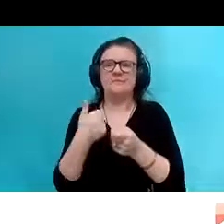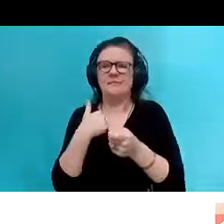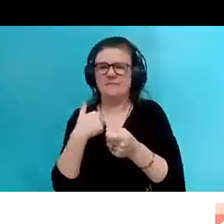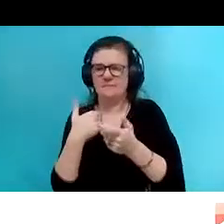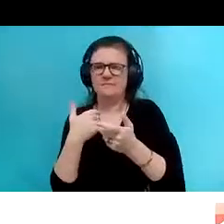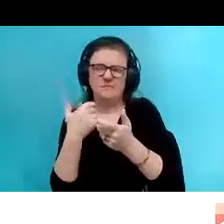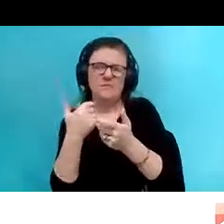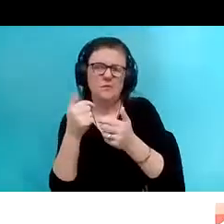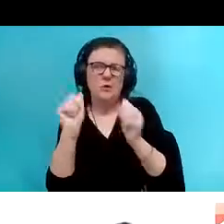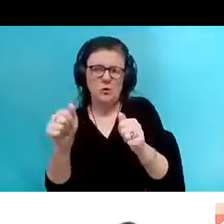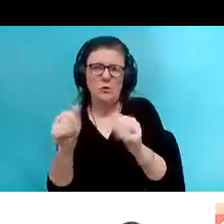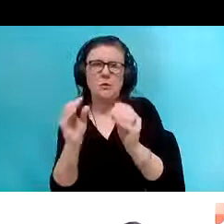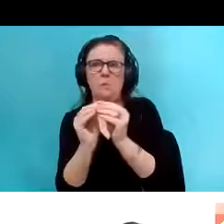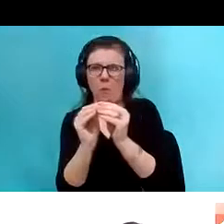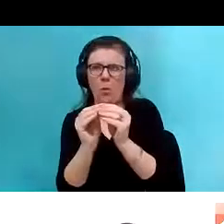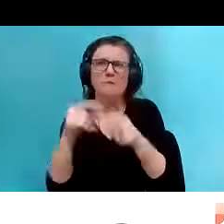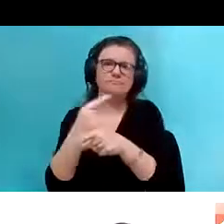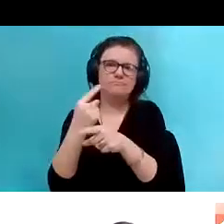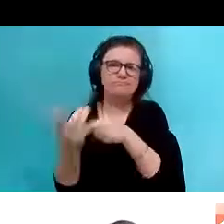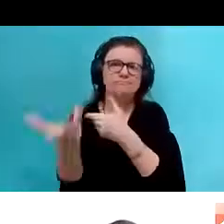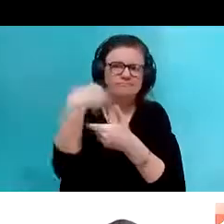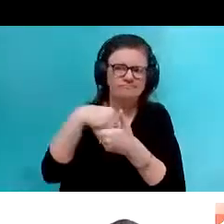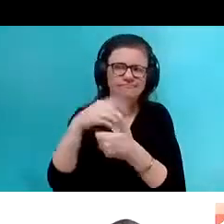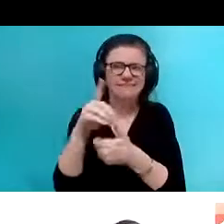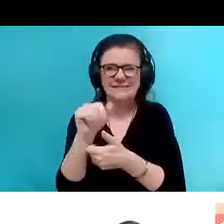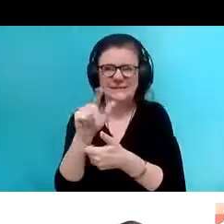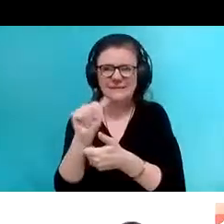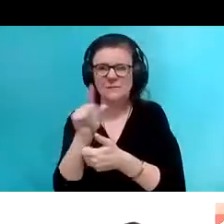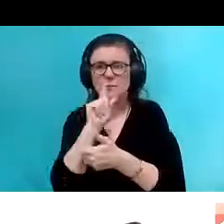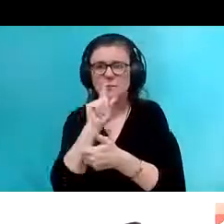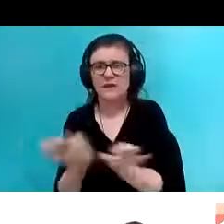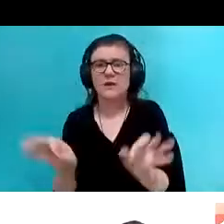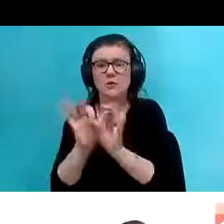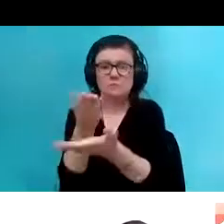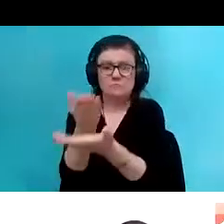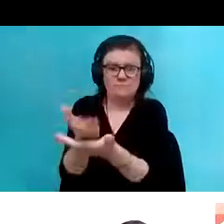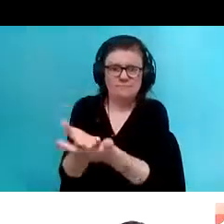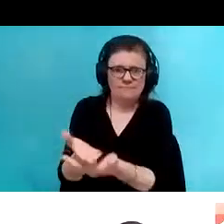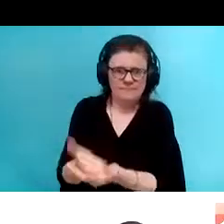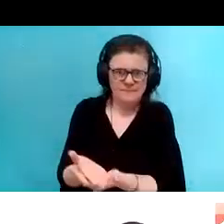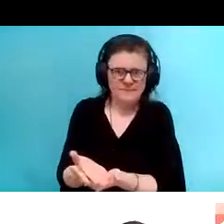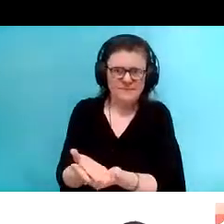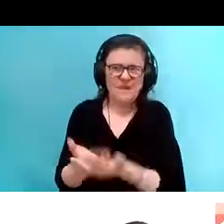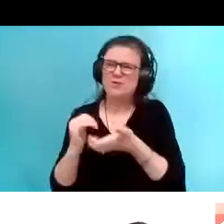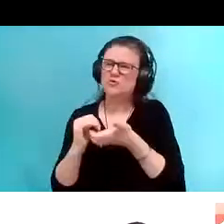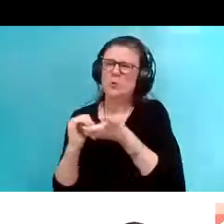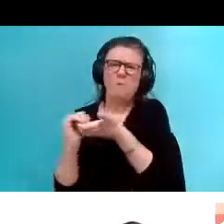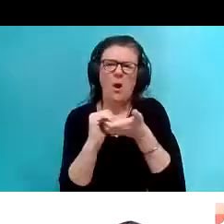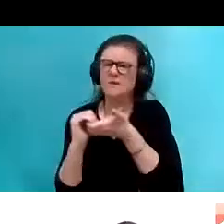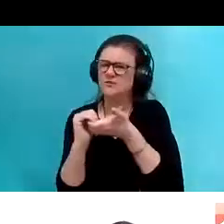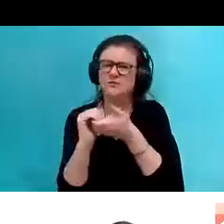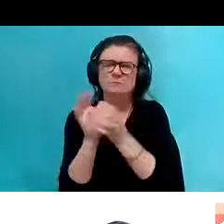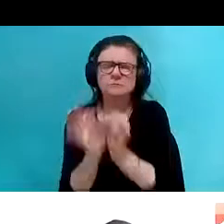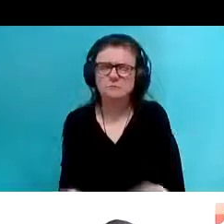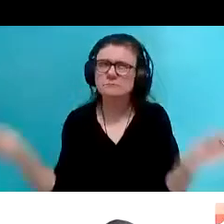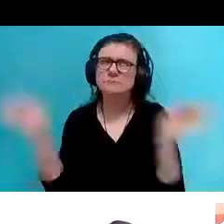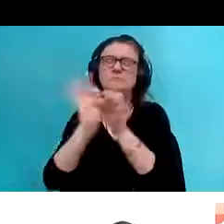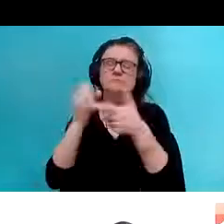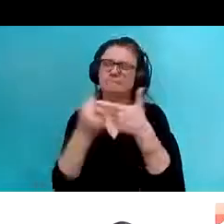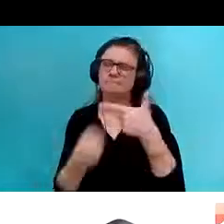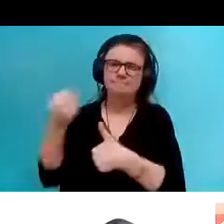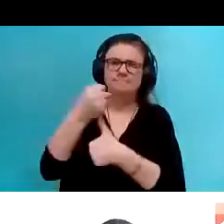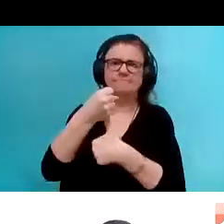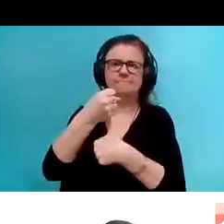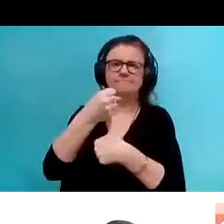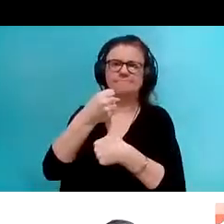states and different kinds of disabilities, providing vital new evidence. So partnerships is just really, really vital. And it's not just